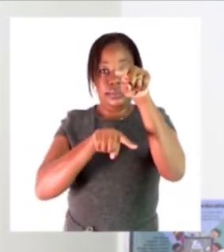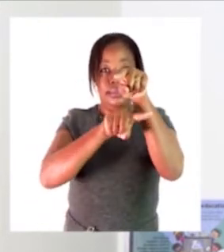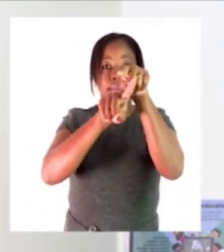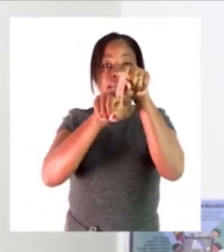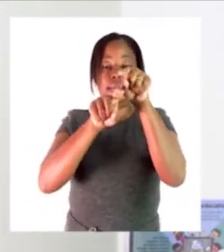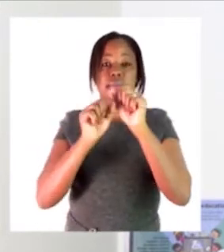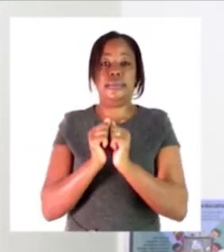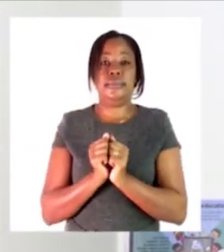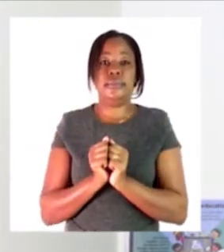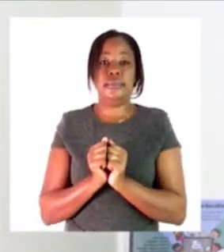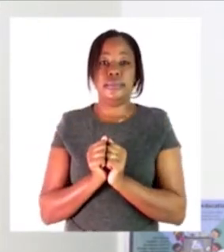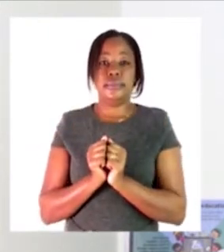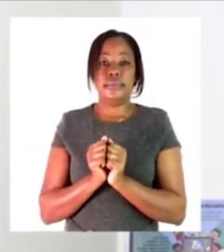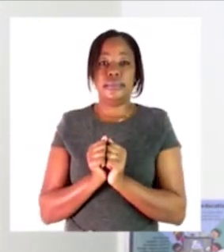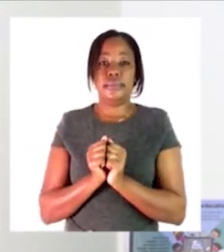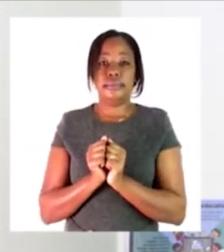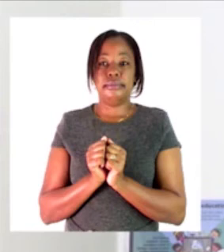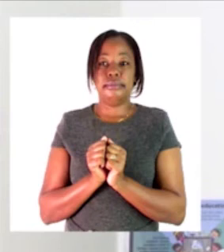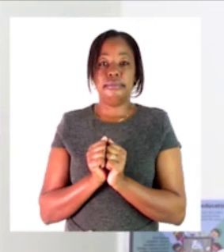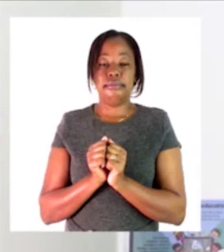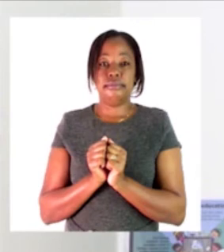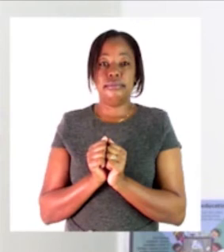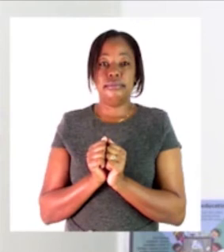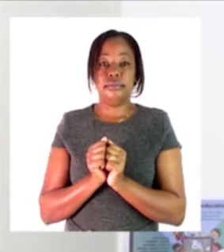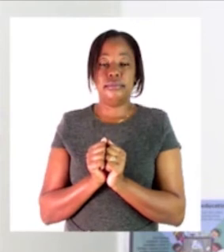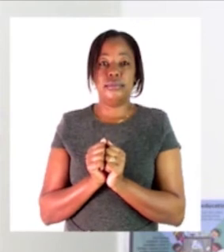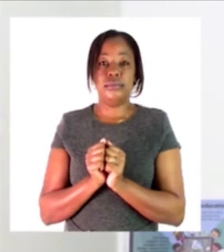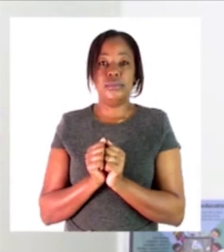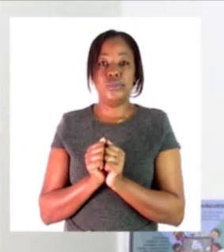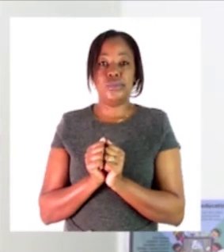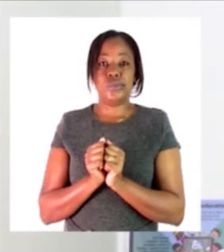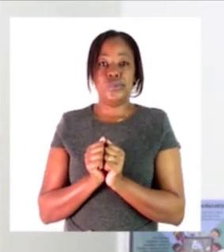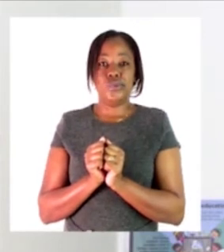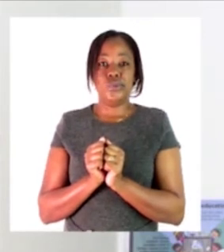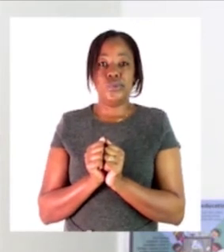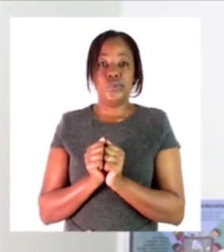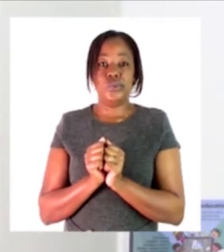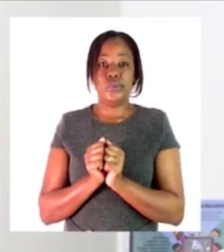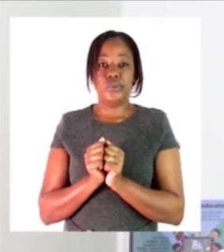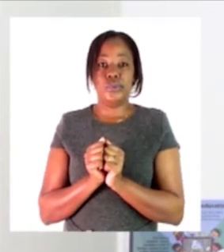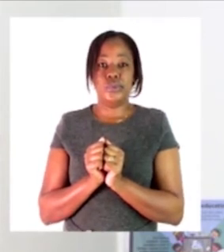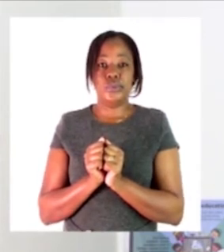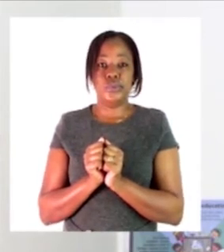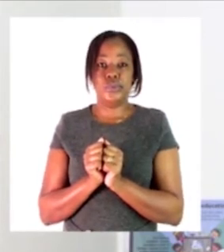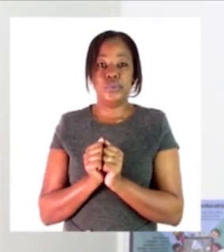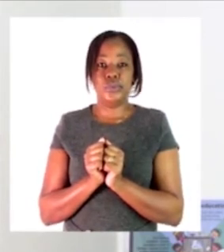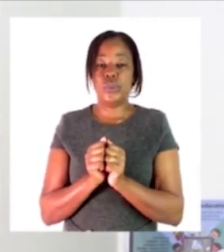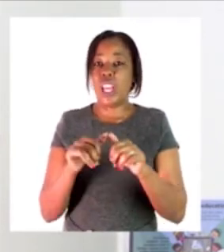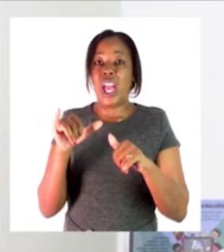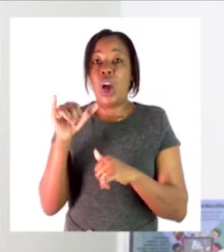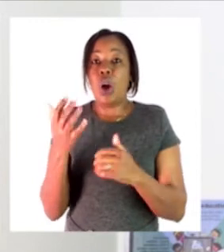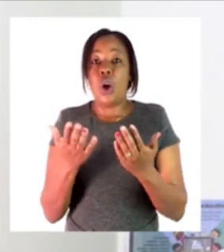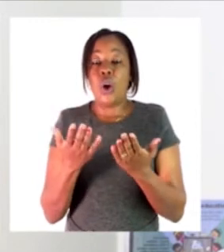circle. Okay, so that is a circle. And which shapes are looking like this one on